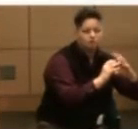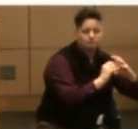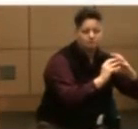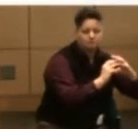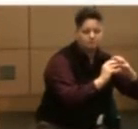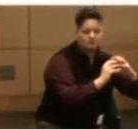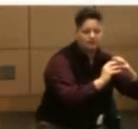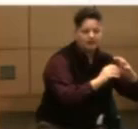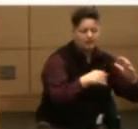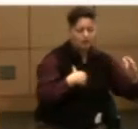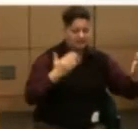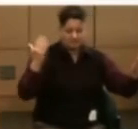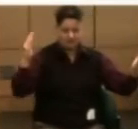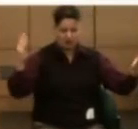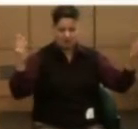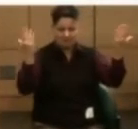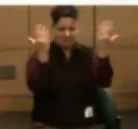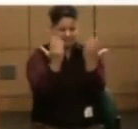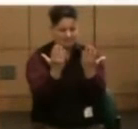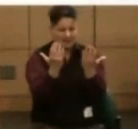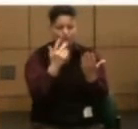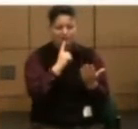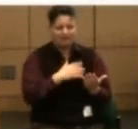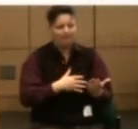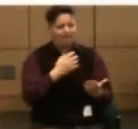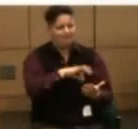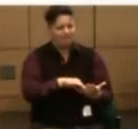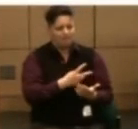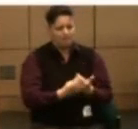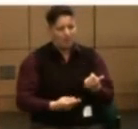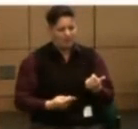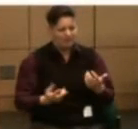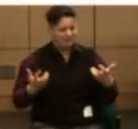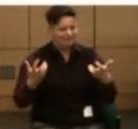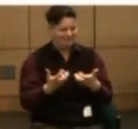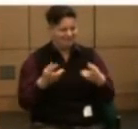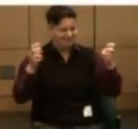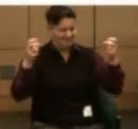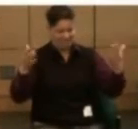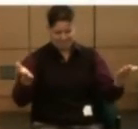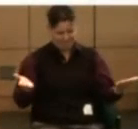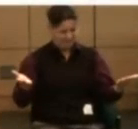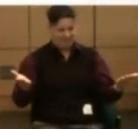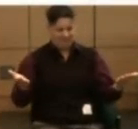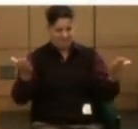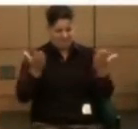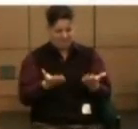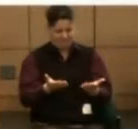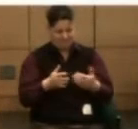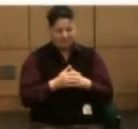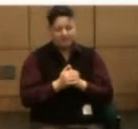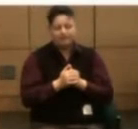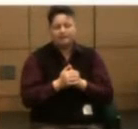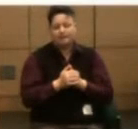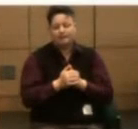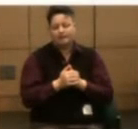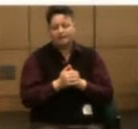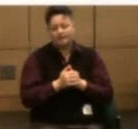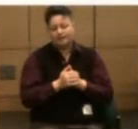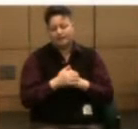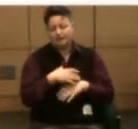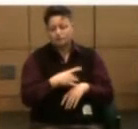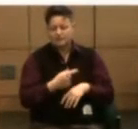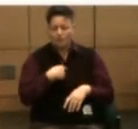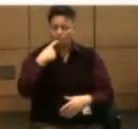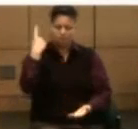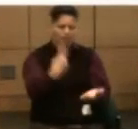mirror images, but they're complementary. And so a lot of the debate is one better